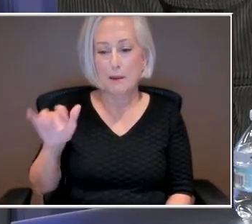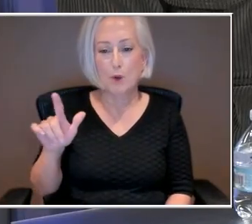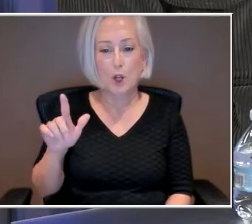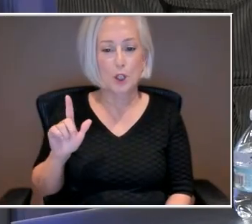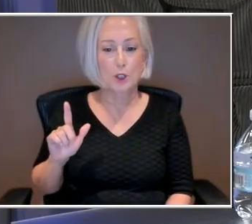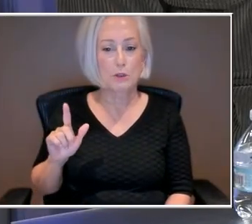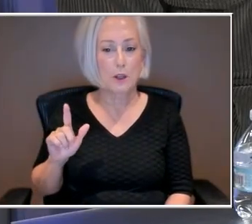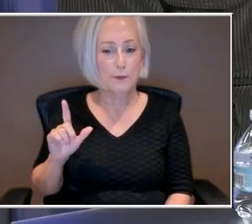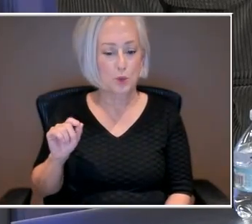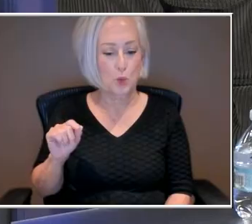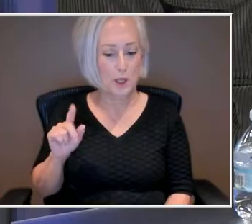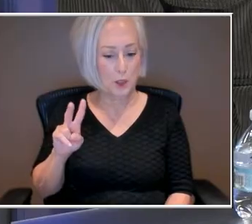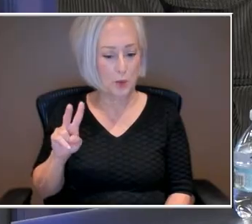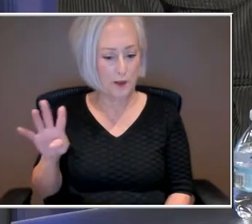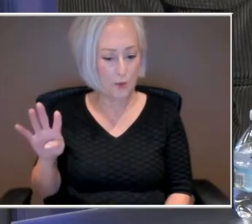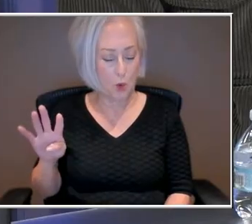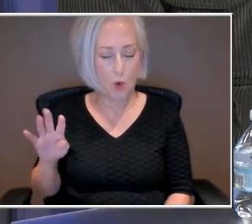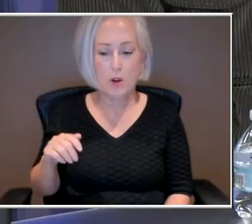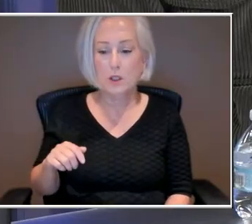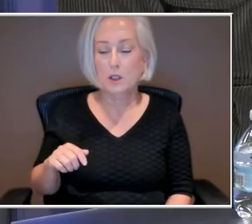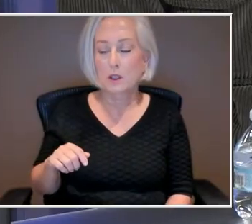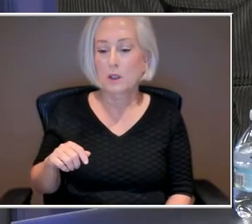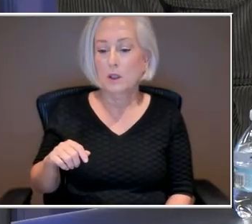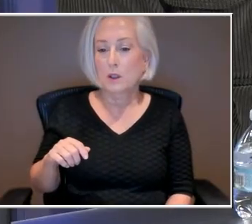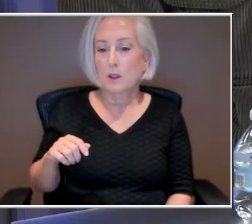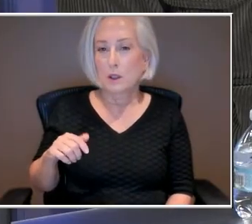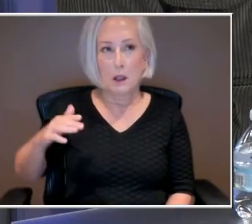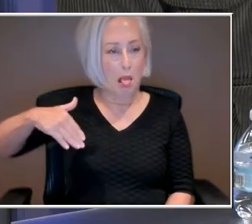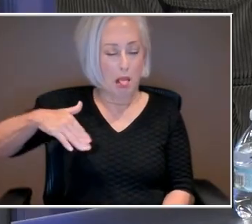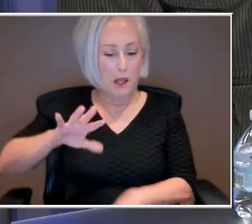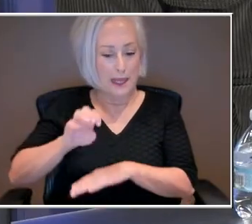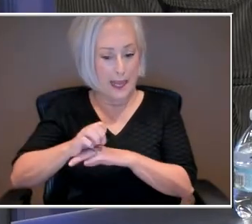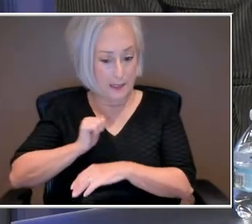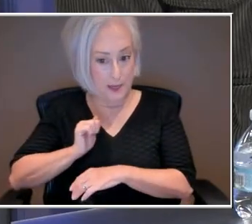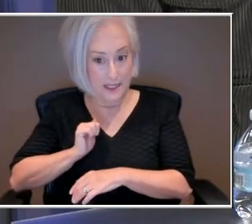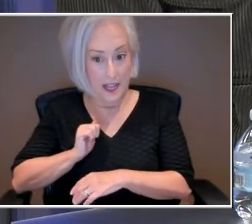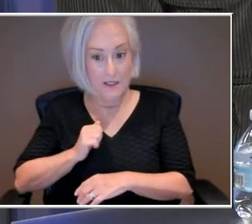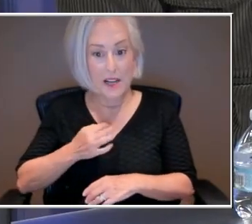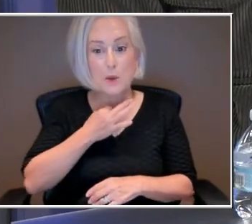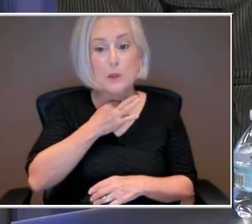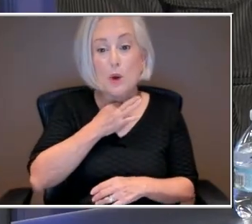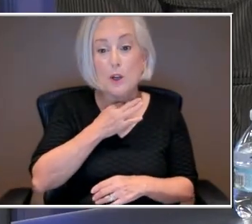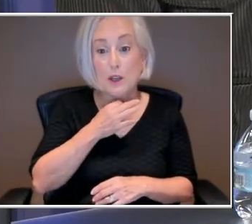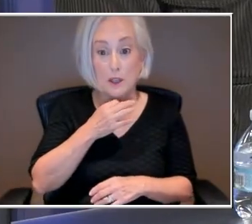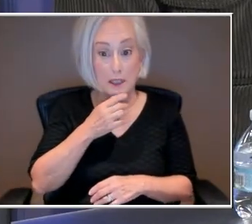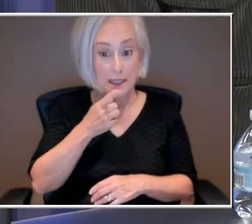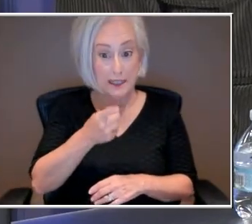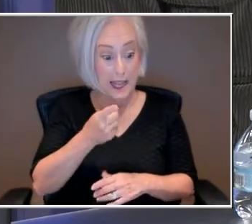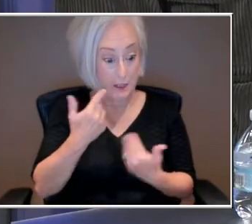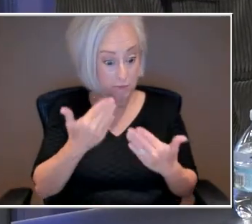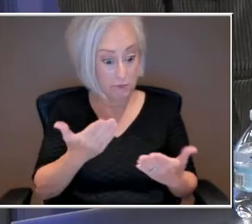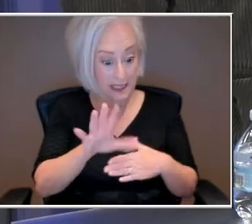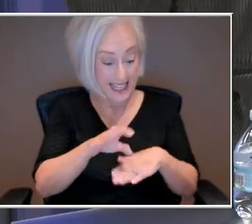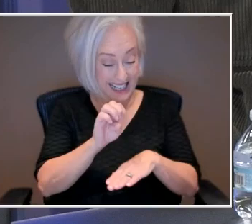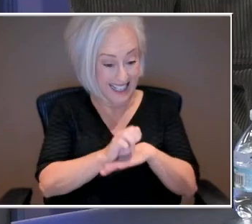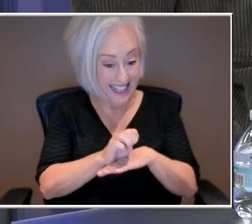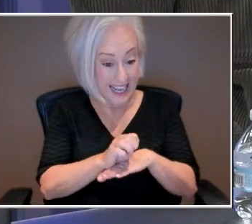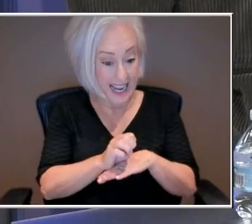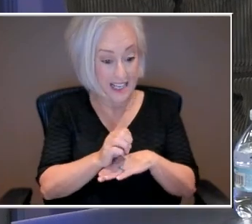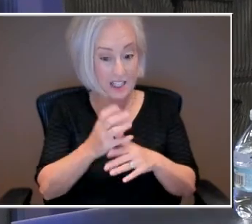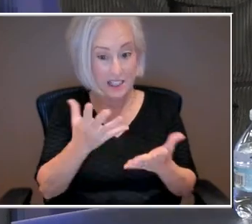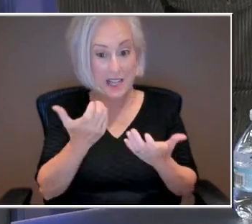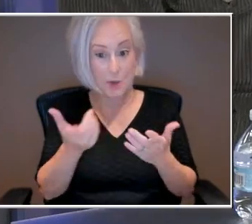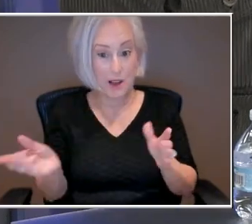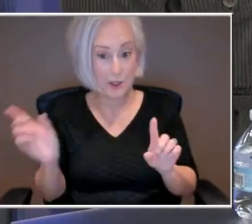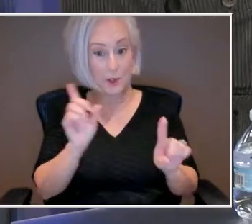out, and I think like the day of or the weekend of, I was like, can you go ahead and like get engaged and get married can have already so something that I can be there and make